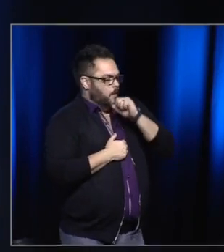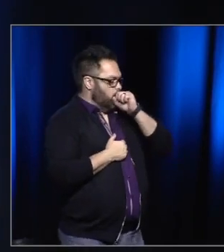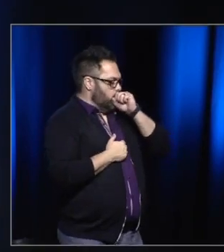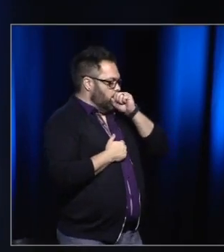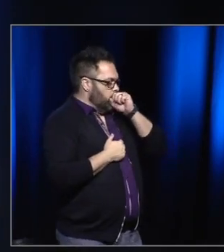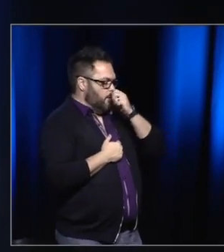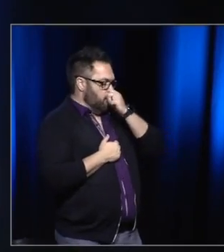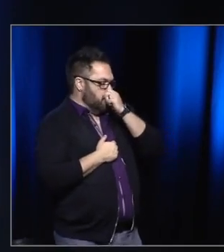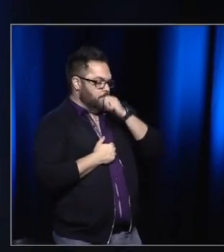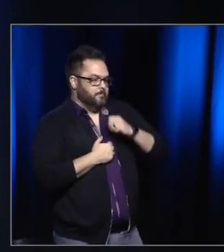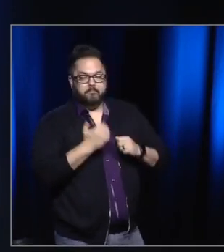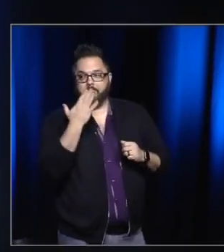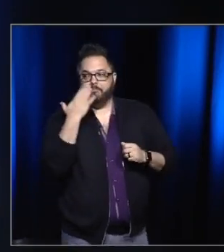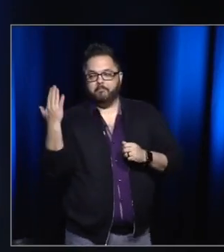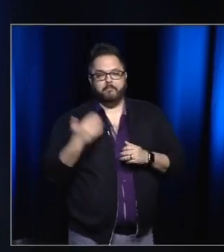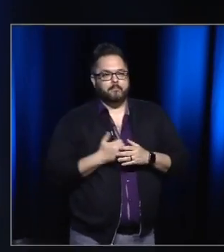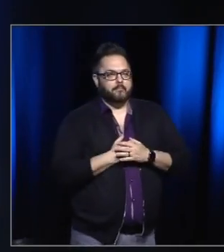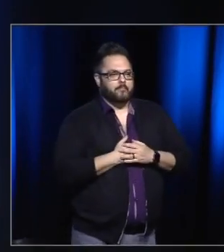Thank you.